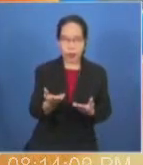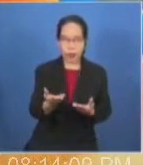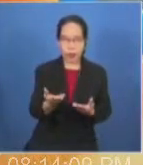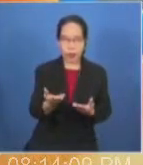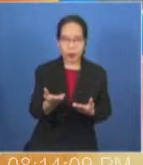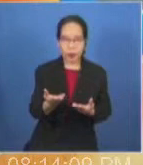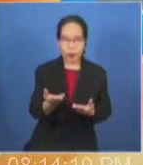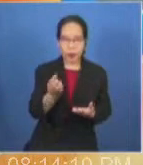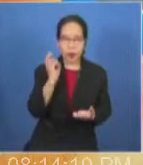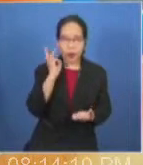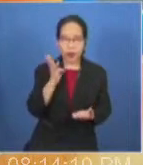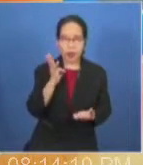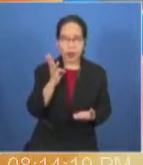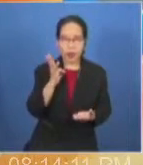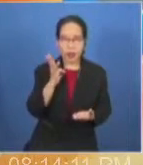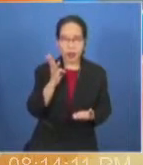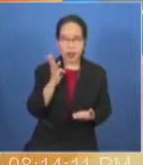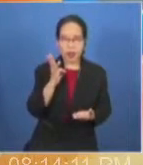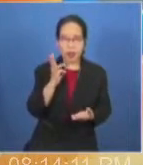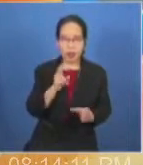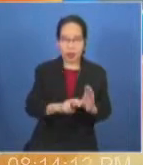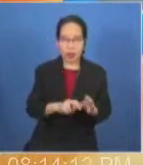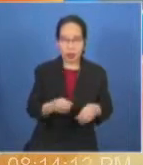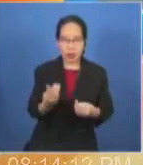Apart from that, we are also going to